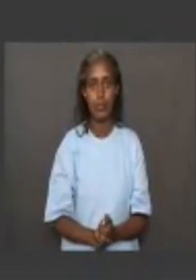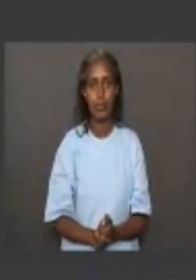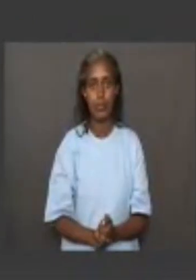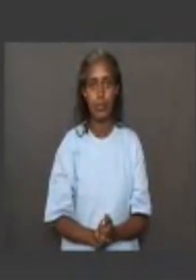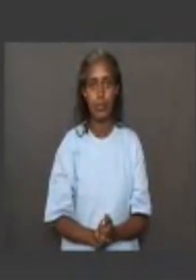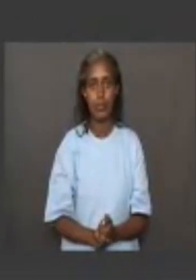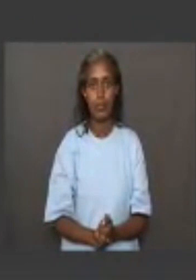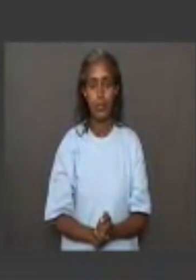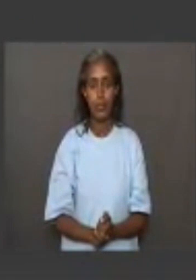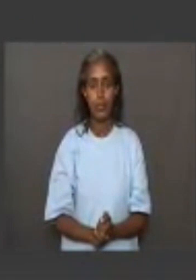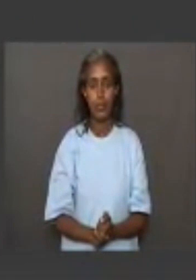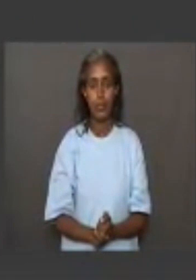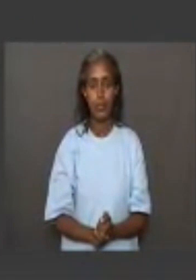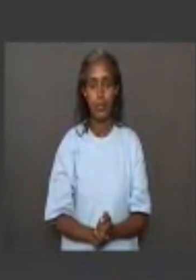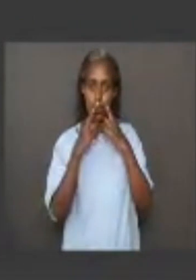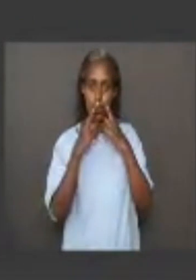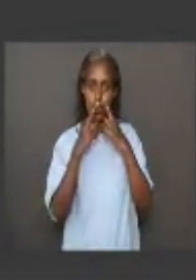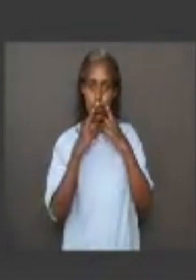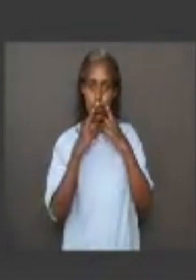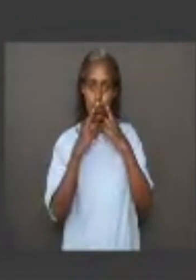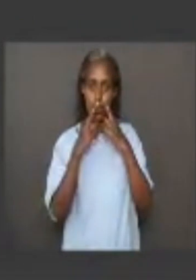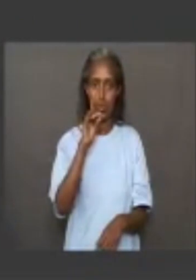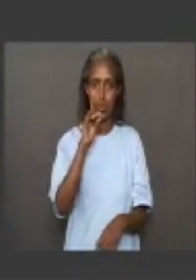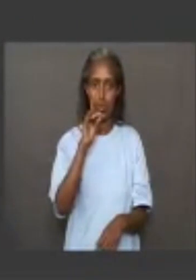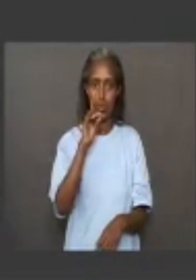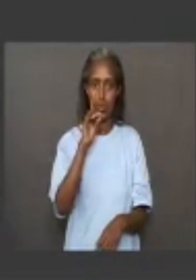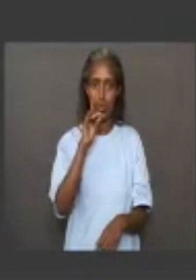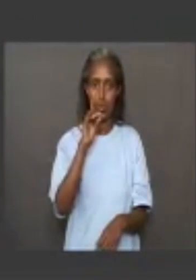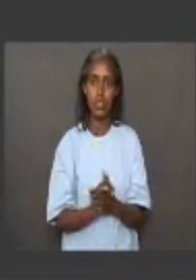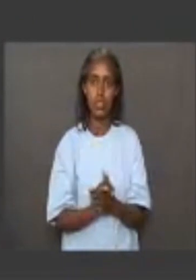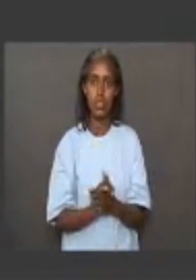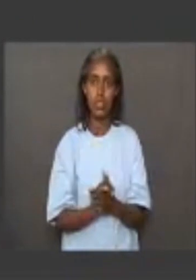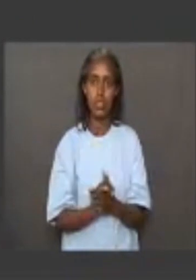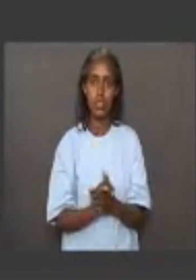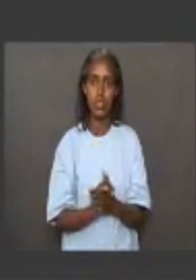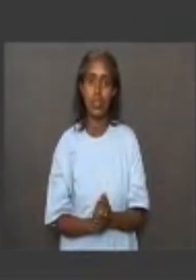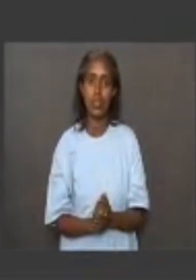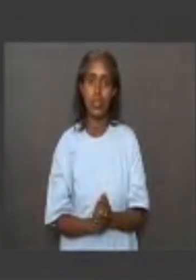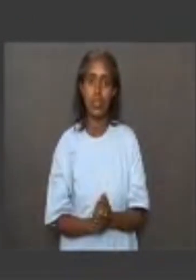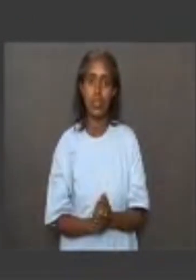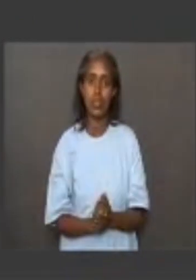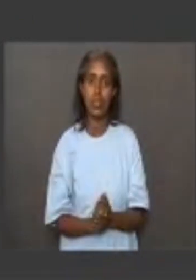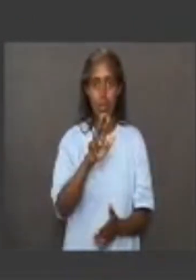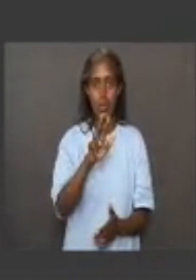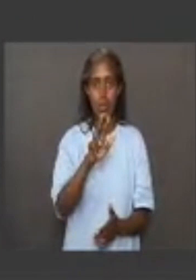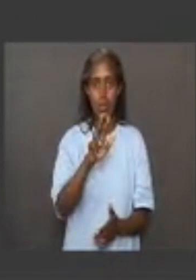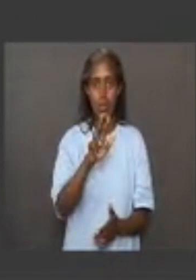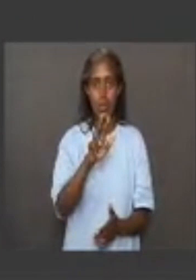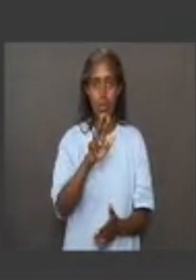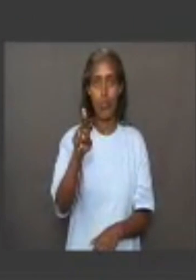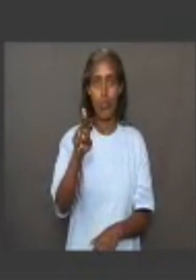The answer to D is the cube root of